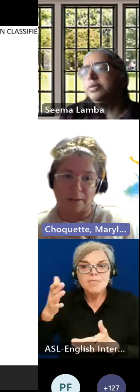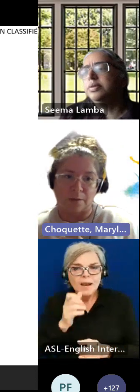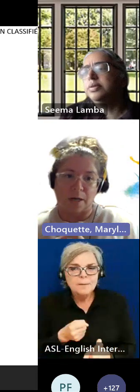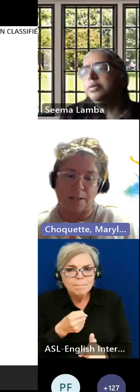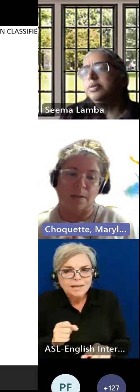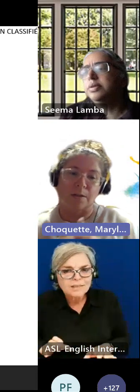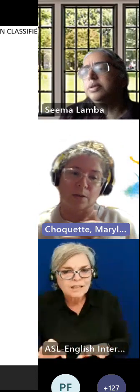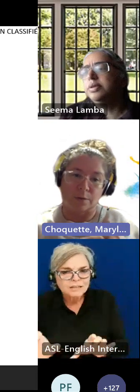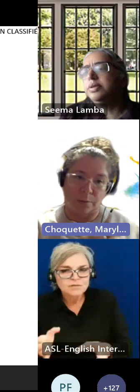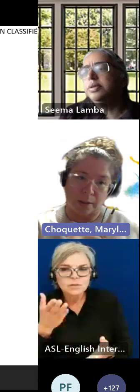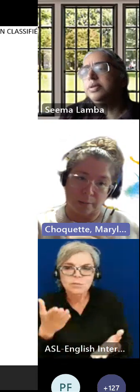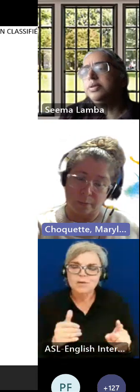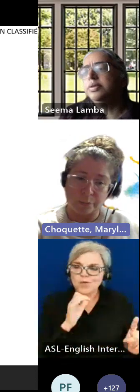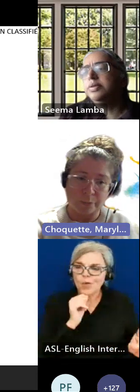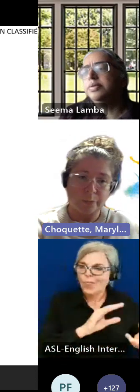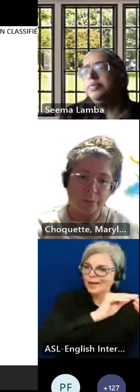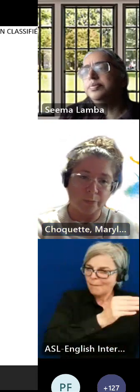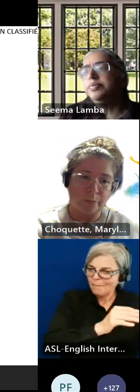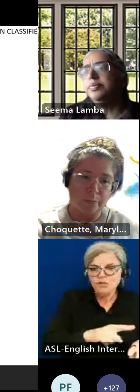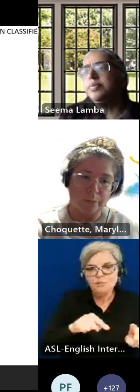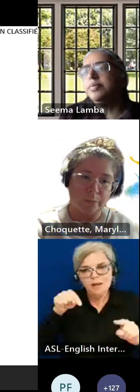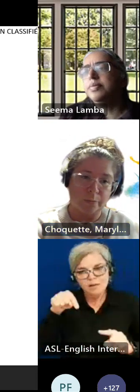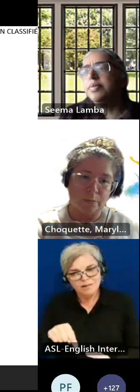the qualitative aspects of your plan.